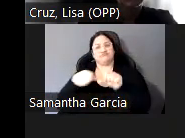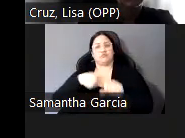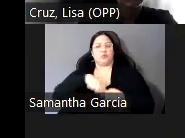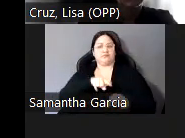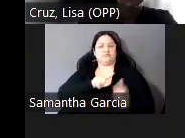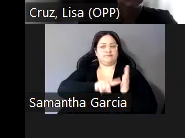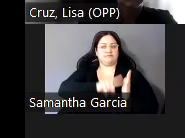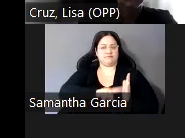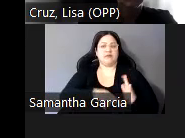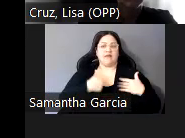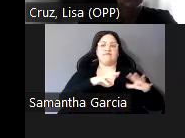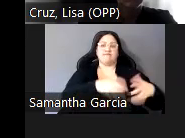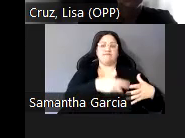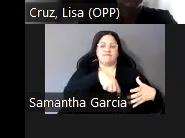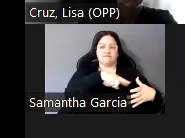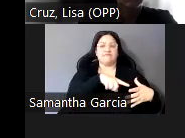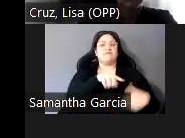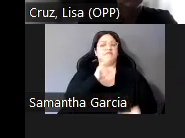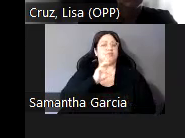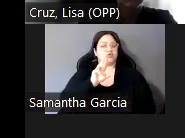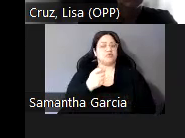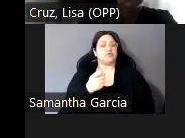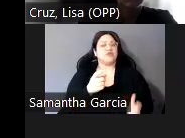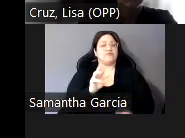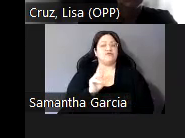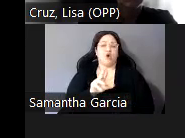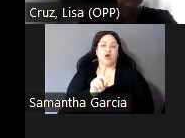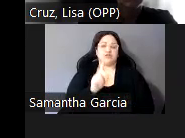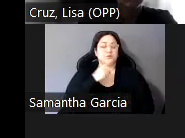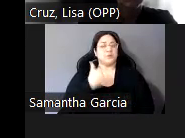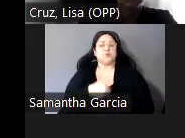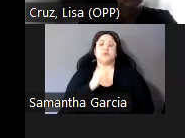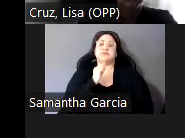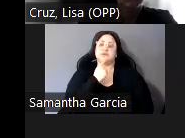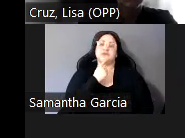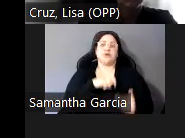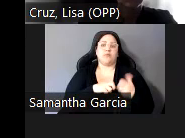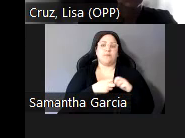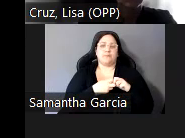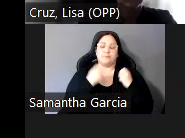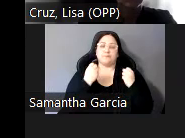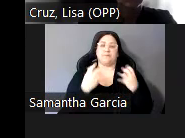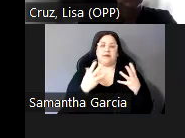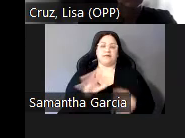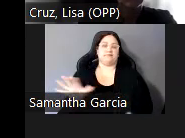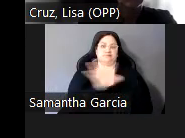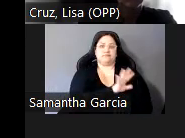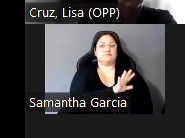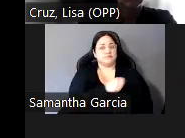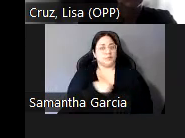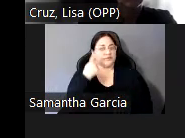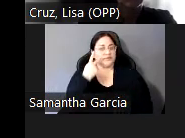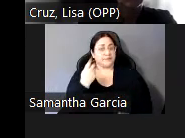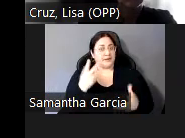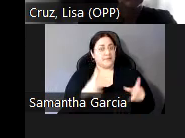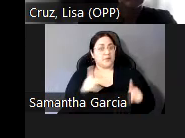investigate these prescription frauds. And it's prolific. We're seeing, drug addicts and people wanting to get the drugs,